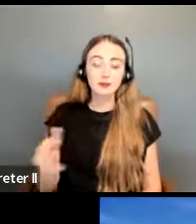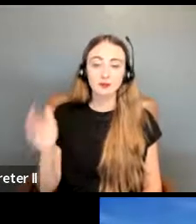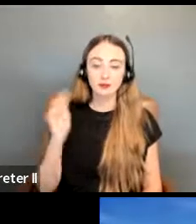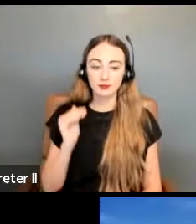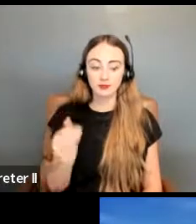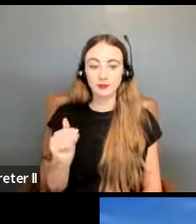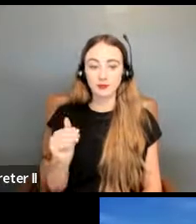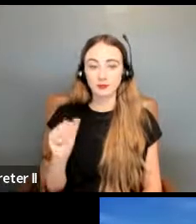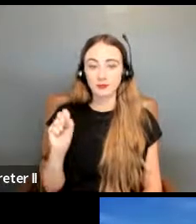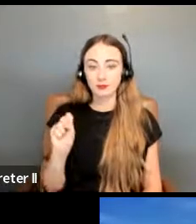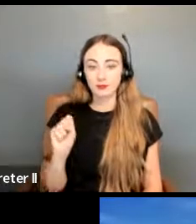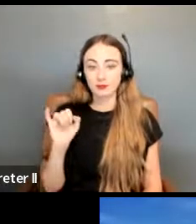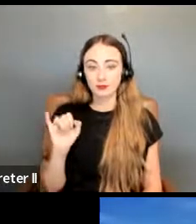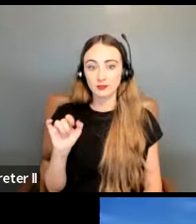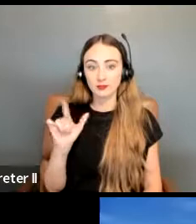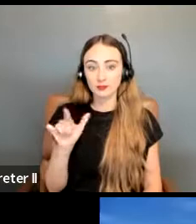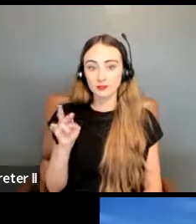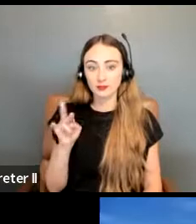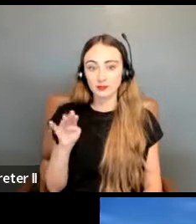yes.